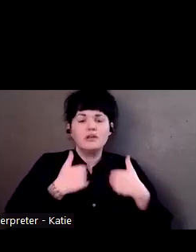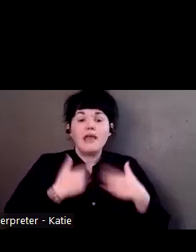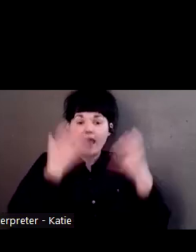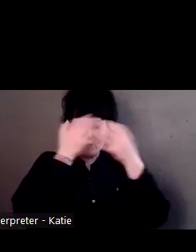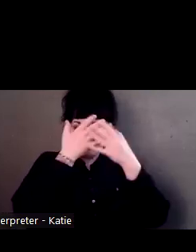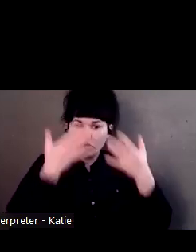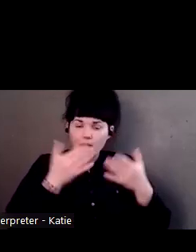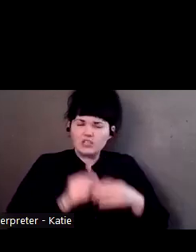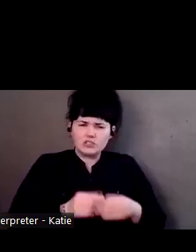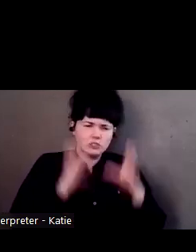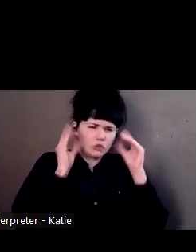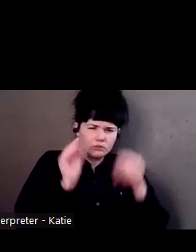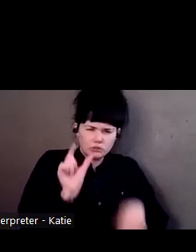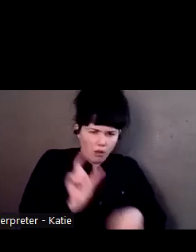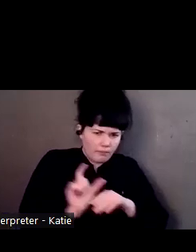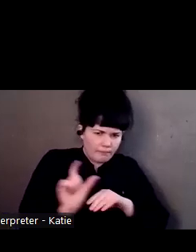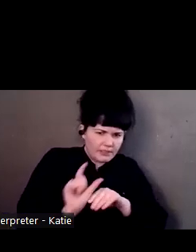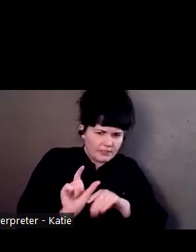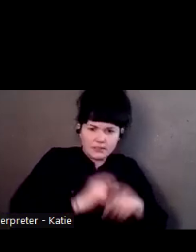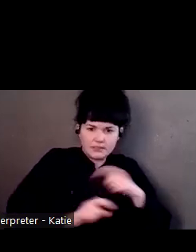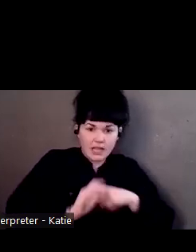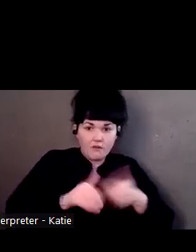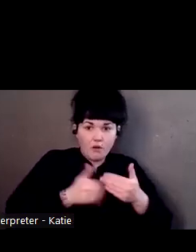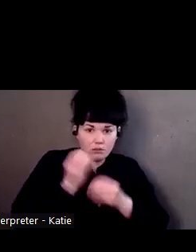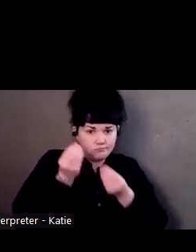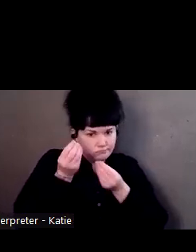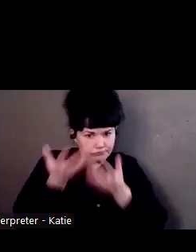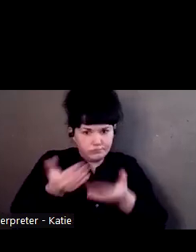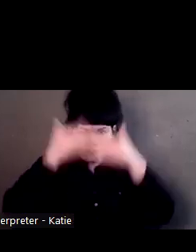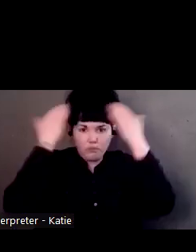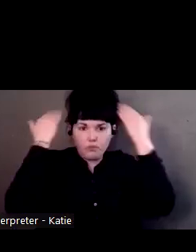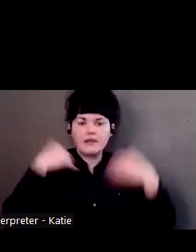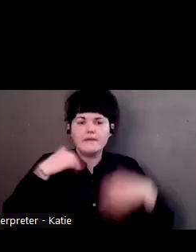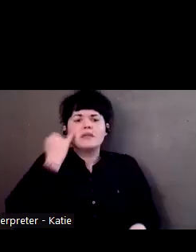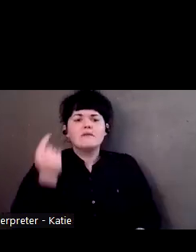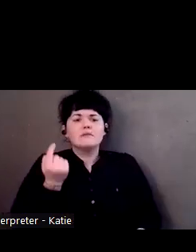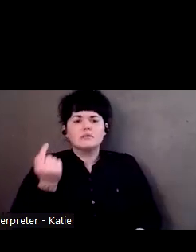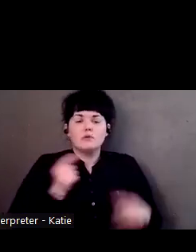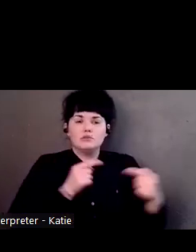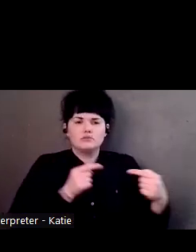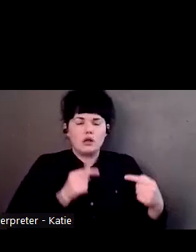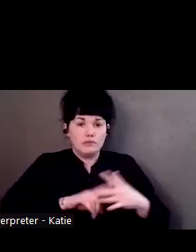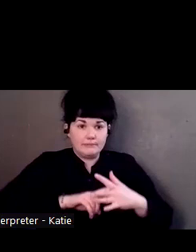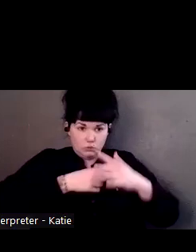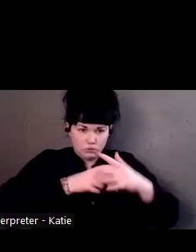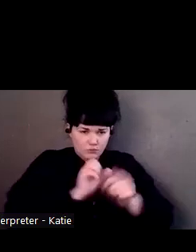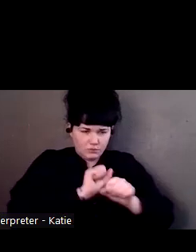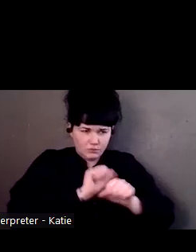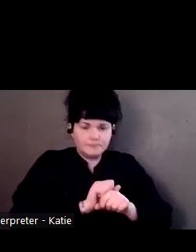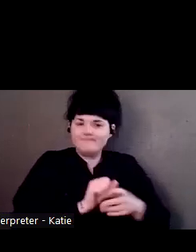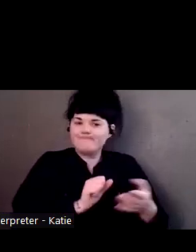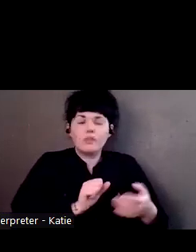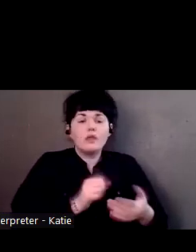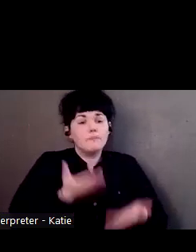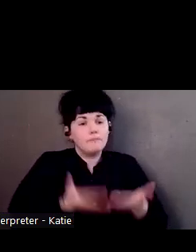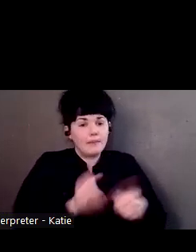large chunks. Someone that has difficulties with initiation, we could use task reminders via digital